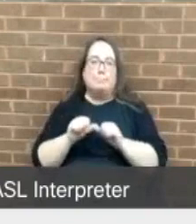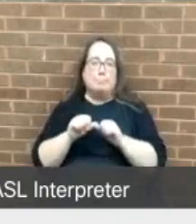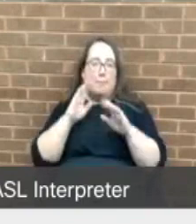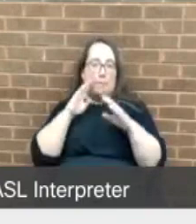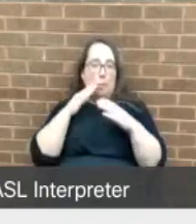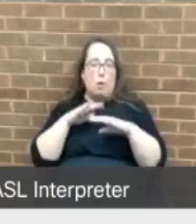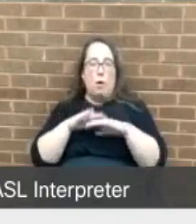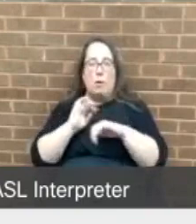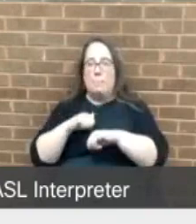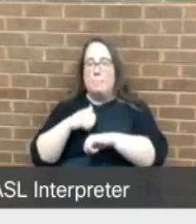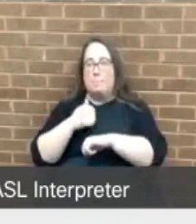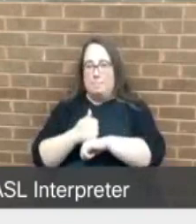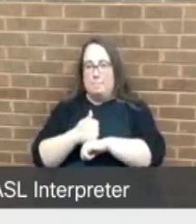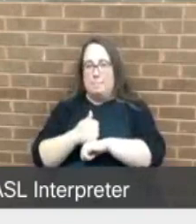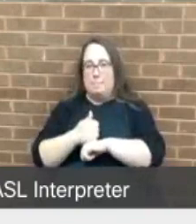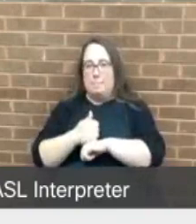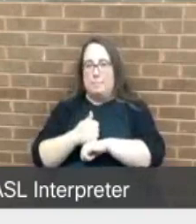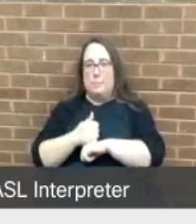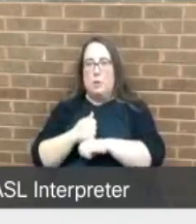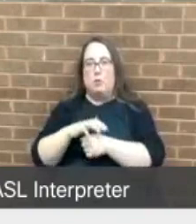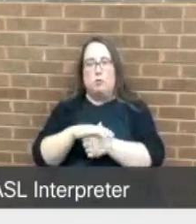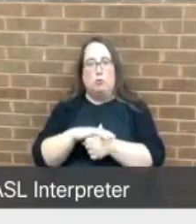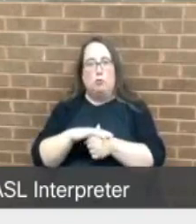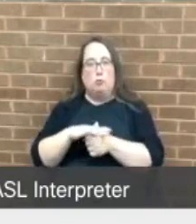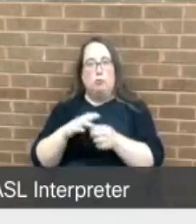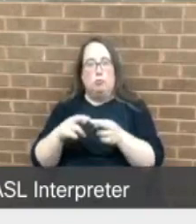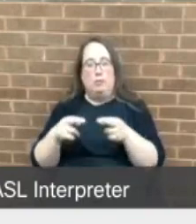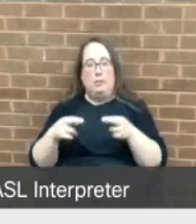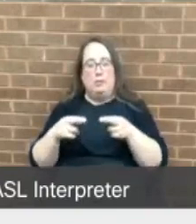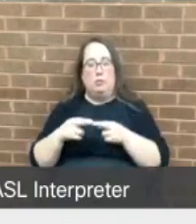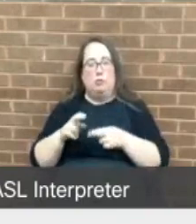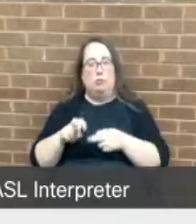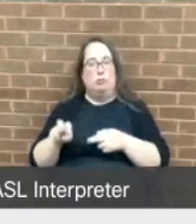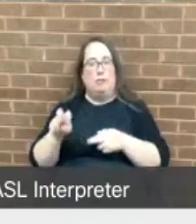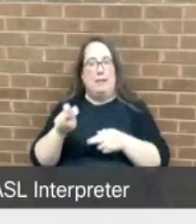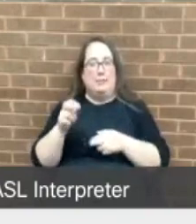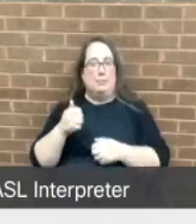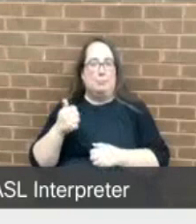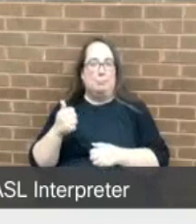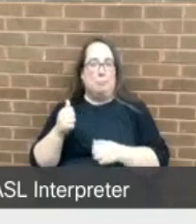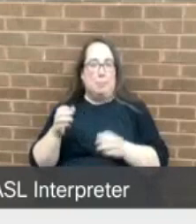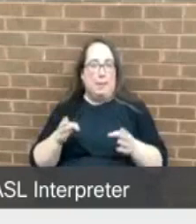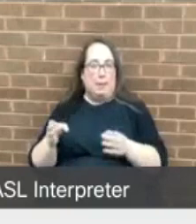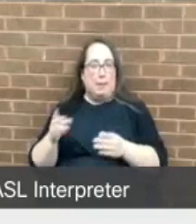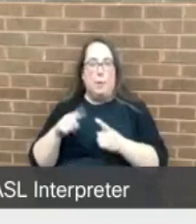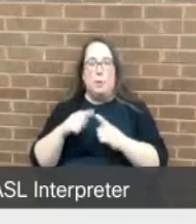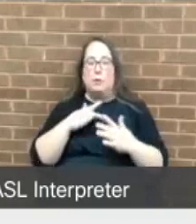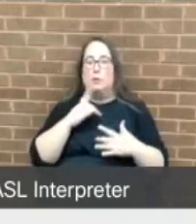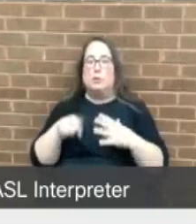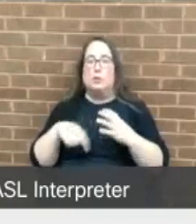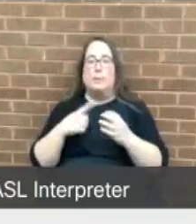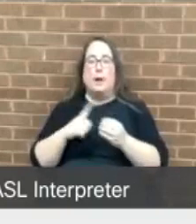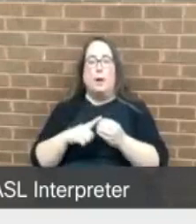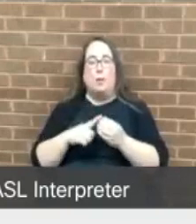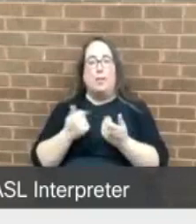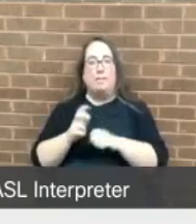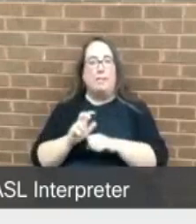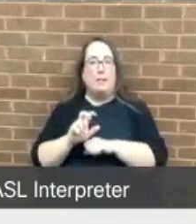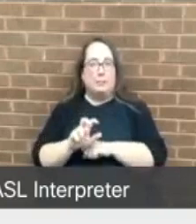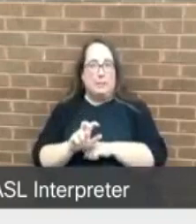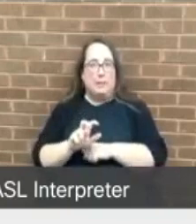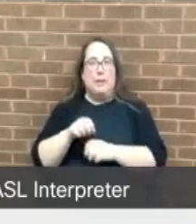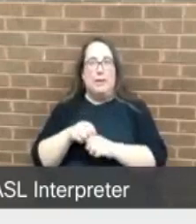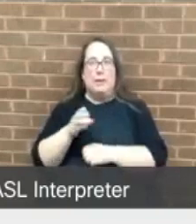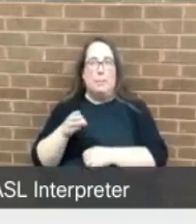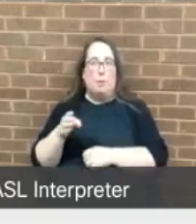on implementation of the regional transit plan, we are concerned about the transit investment in the